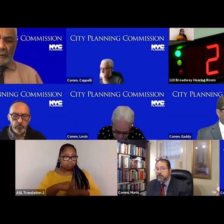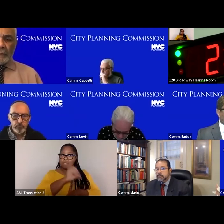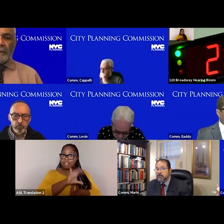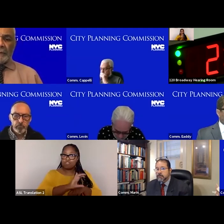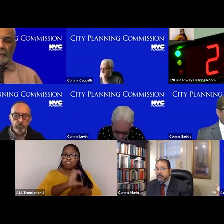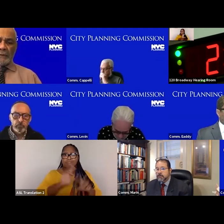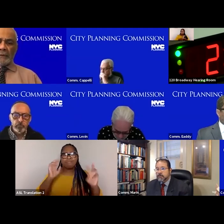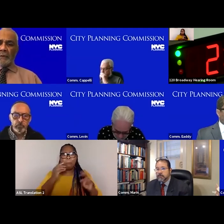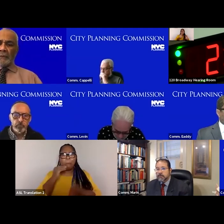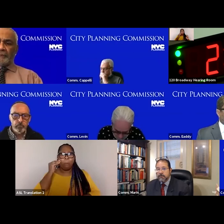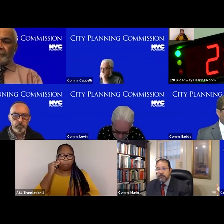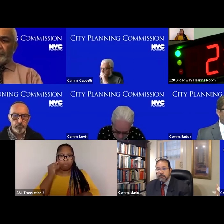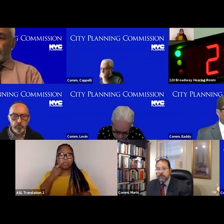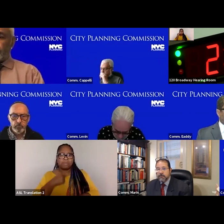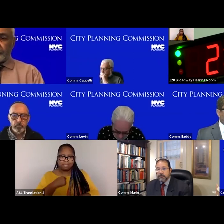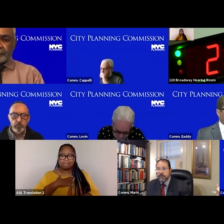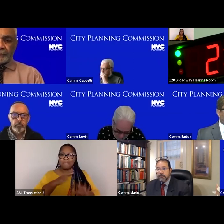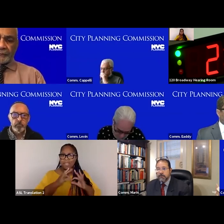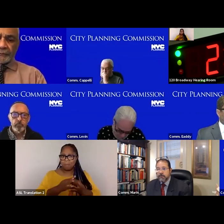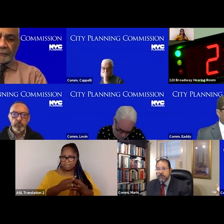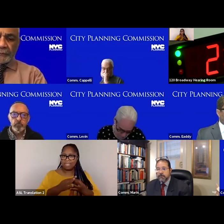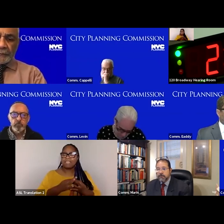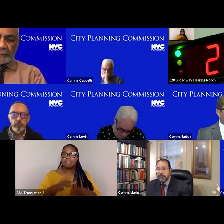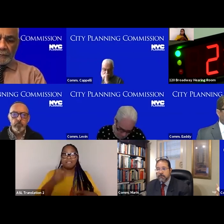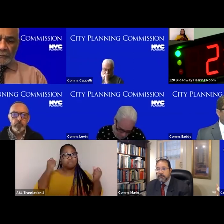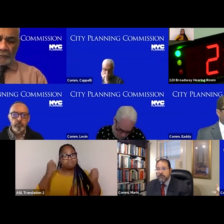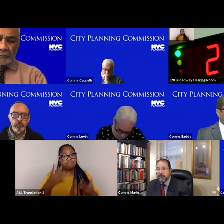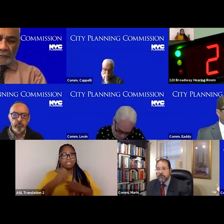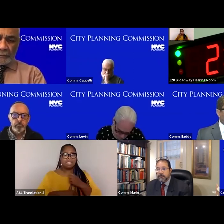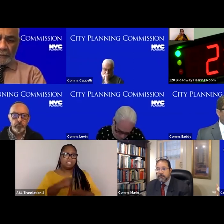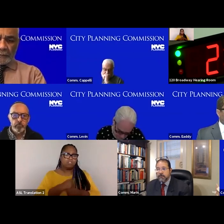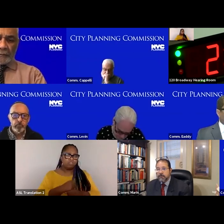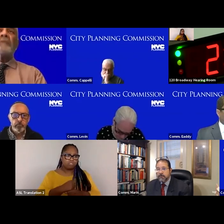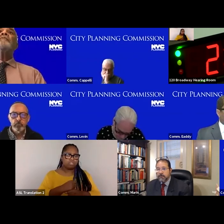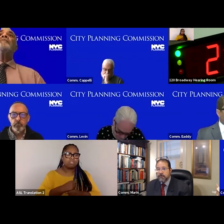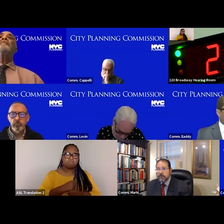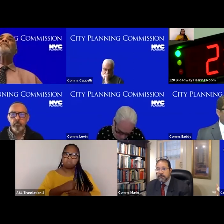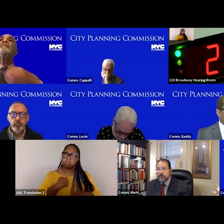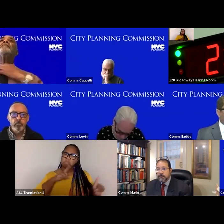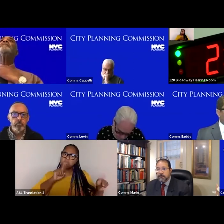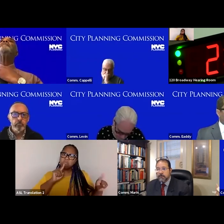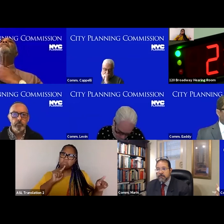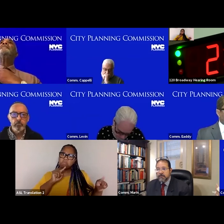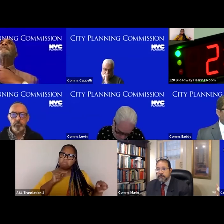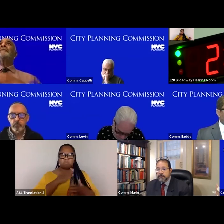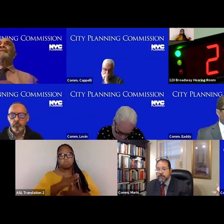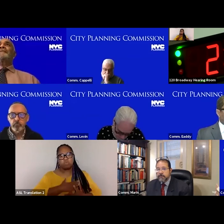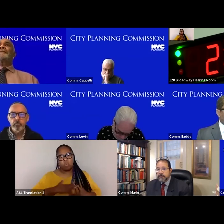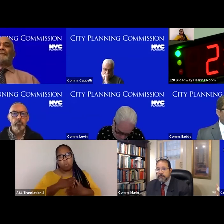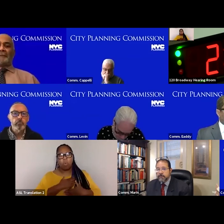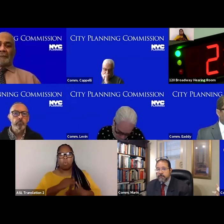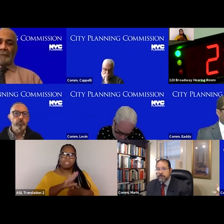away from home for me and my family, and for many years, I had enjoyed all the activities